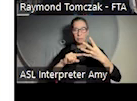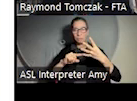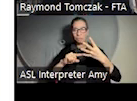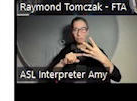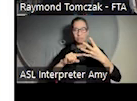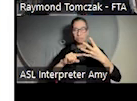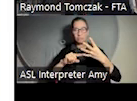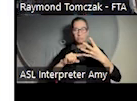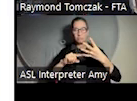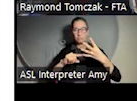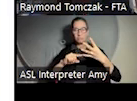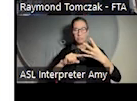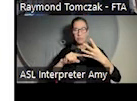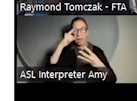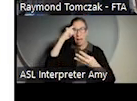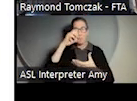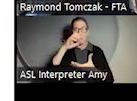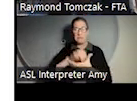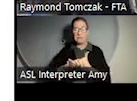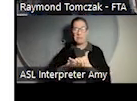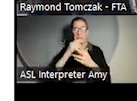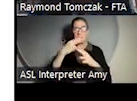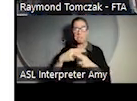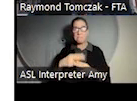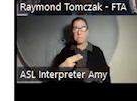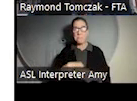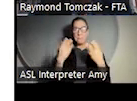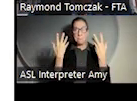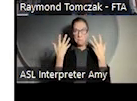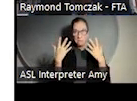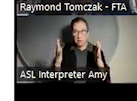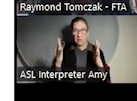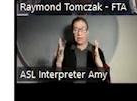I believe that concludes the list of registered speakers, but I will let